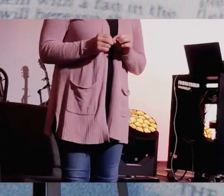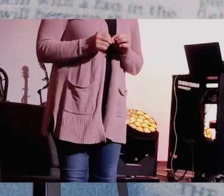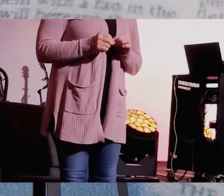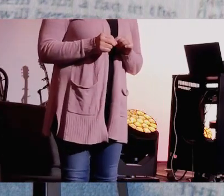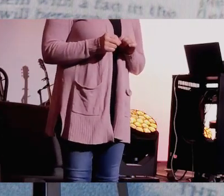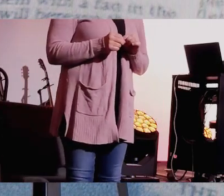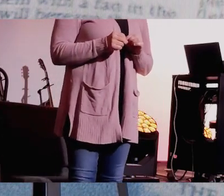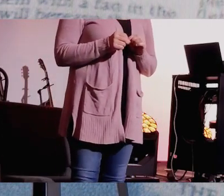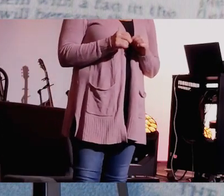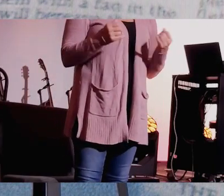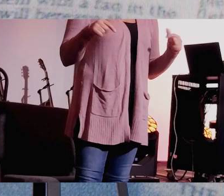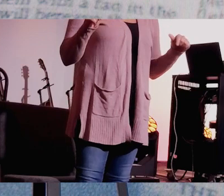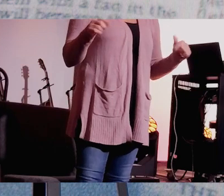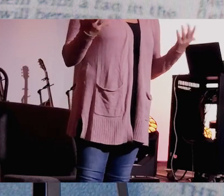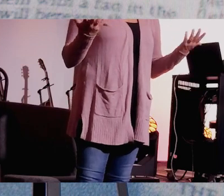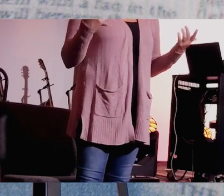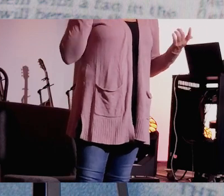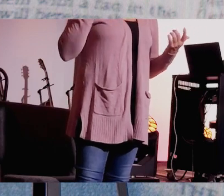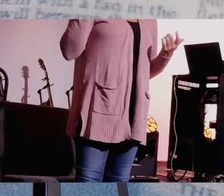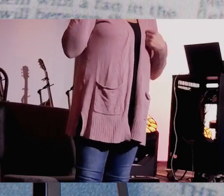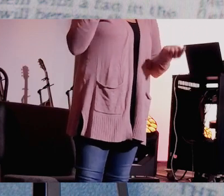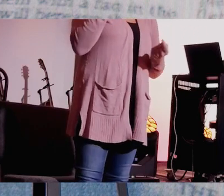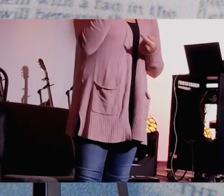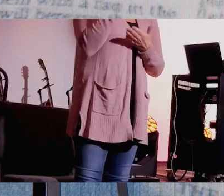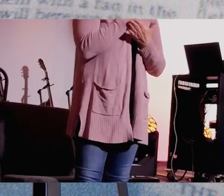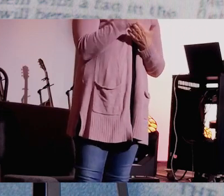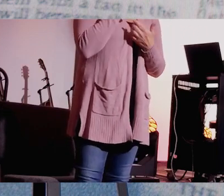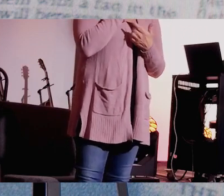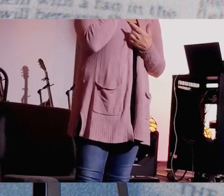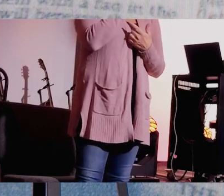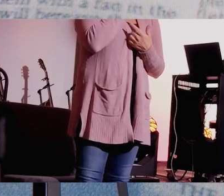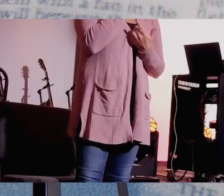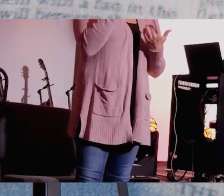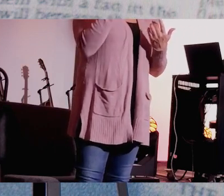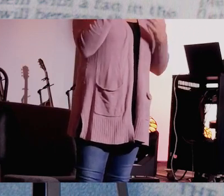Amen. Here in the past couple of weeks, we've been really preaching